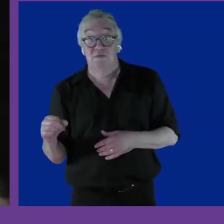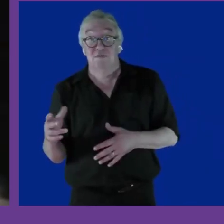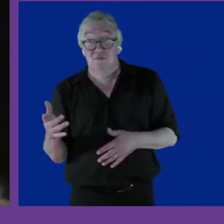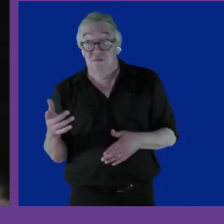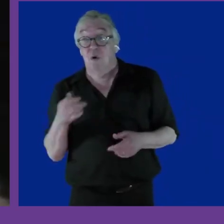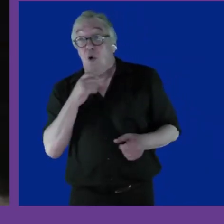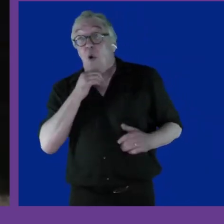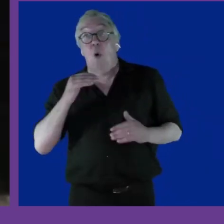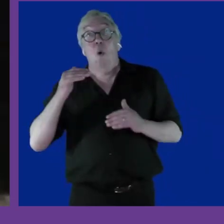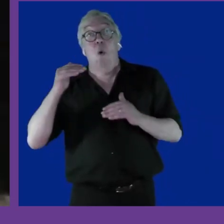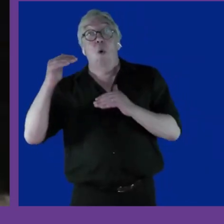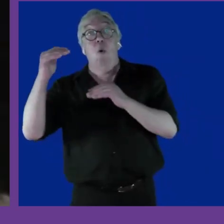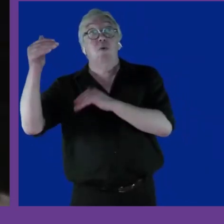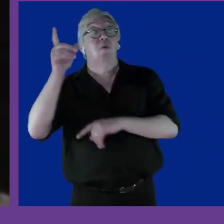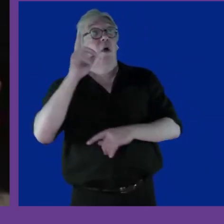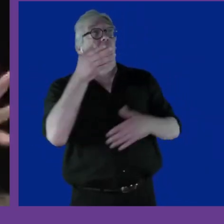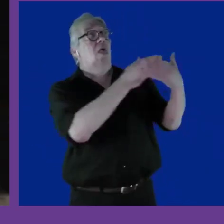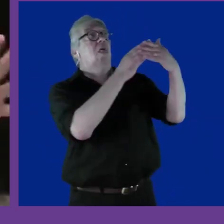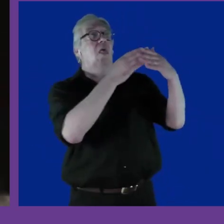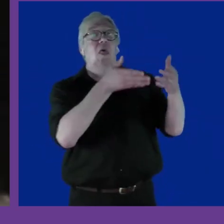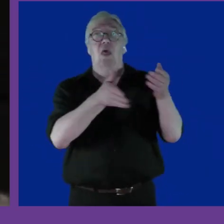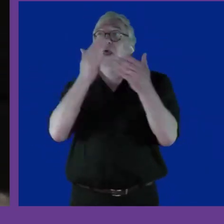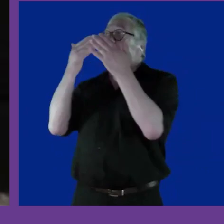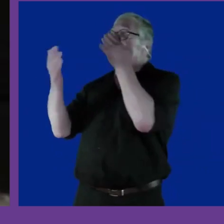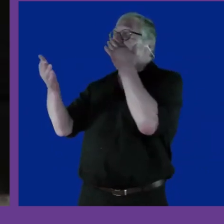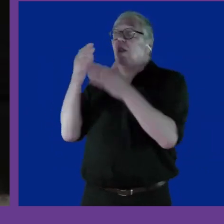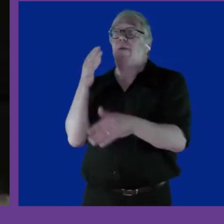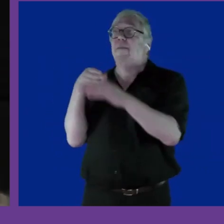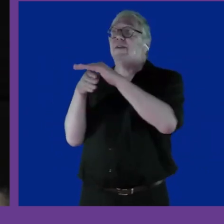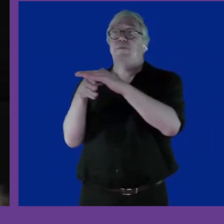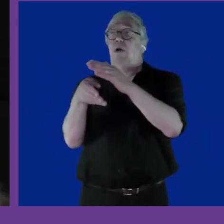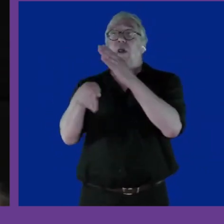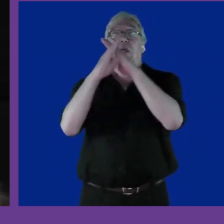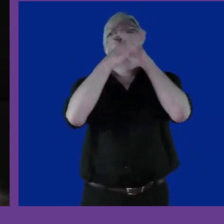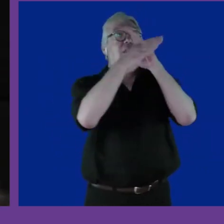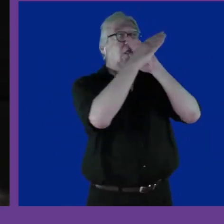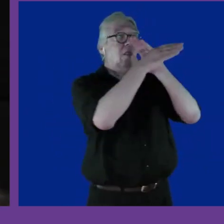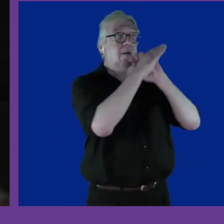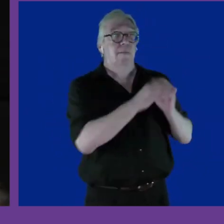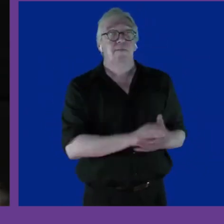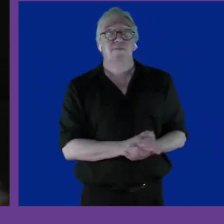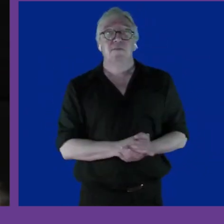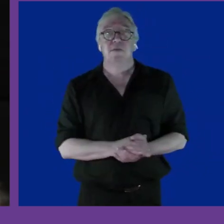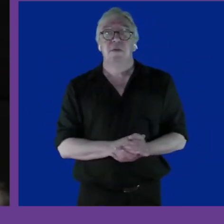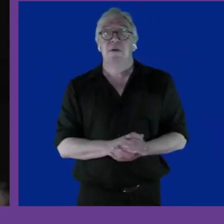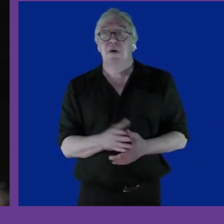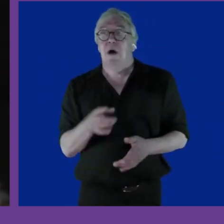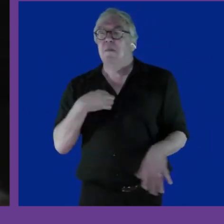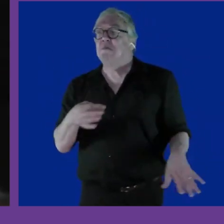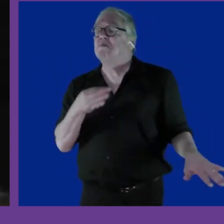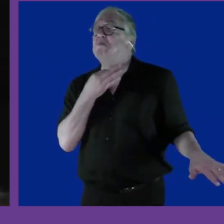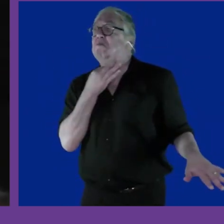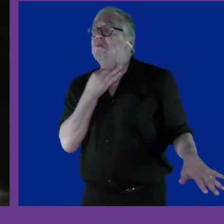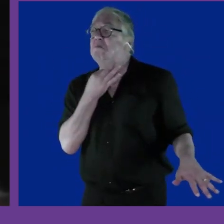become inaccessible to you. So now, question perhaps to those who are more closer to the market. We heard a